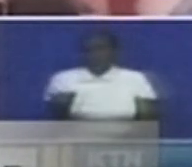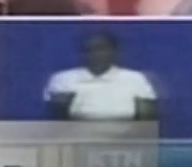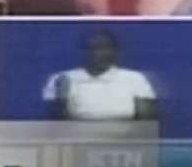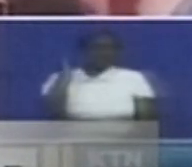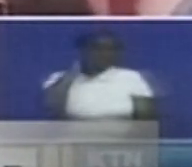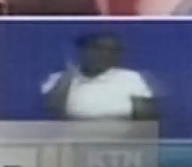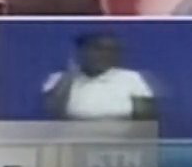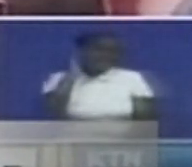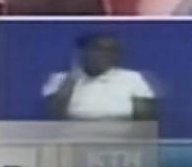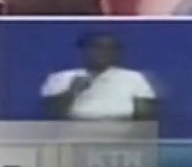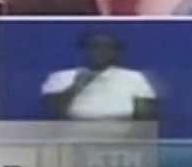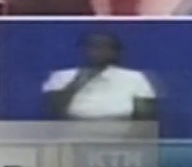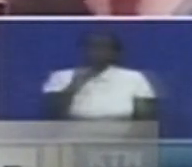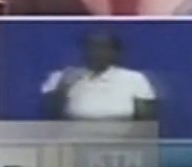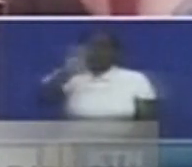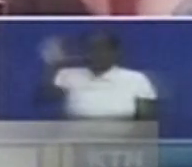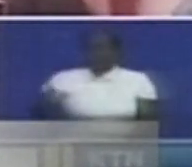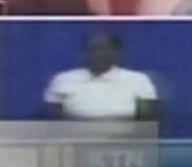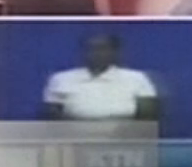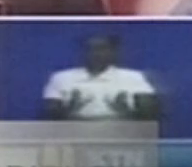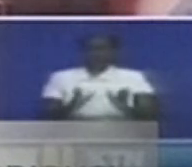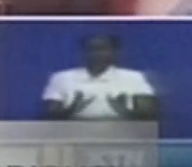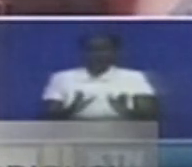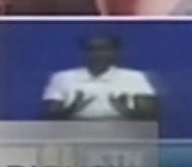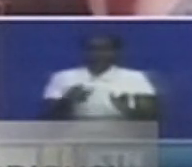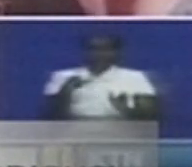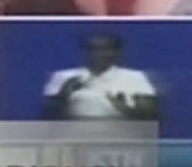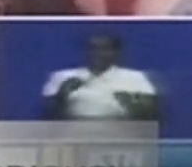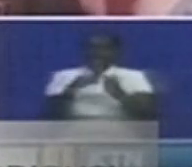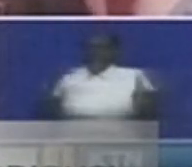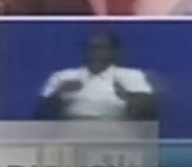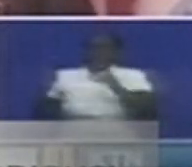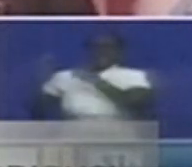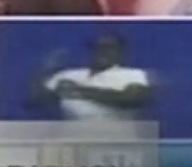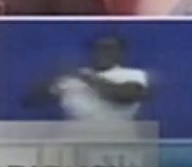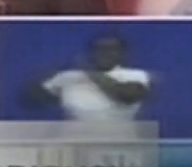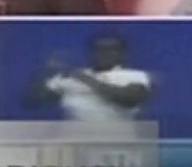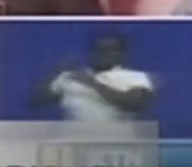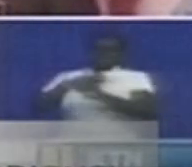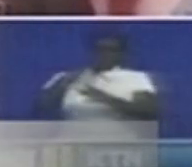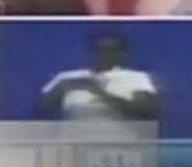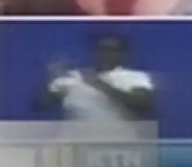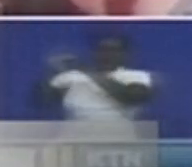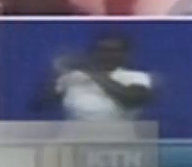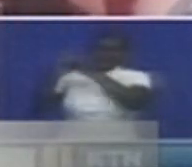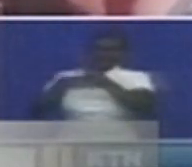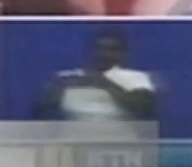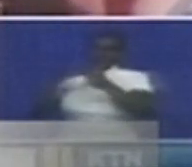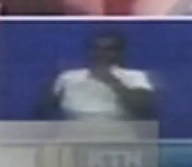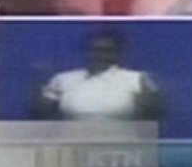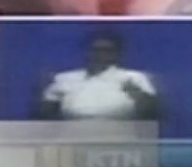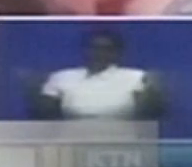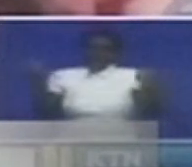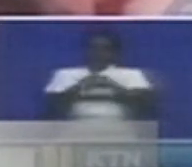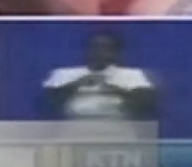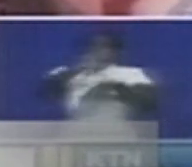gazing is not African, it's against our culture, against our tradition, against